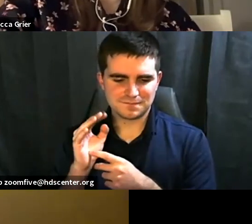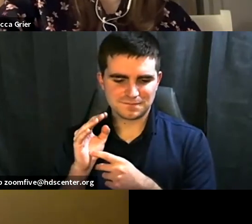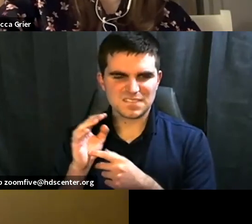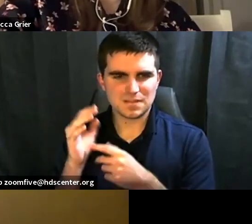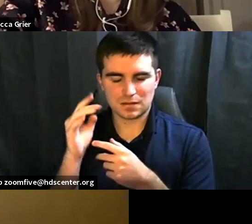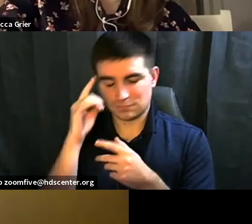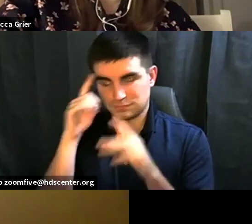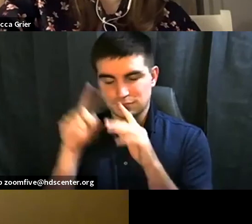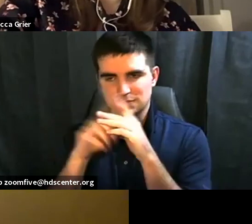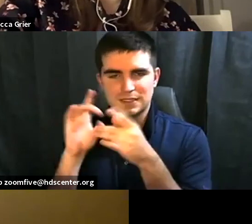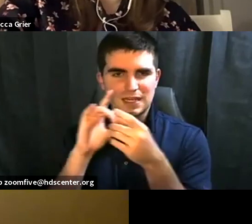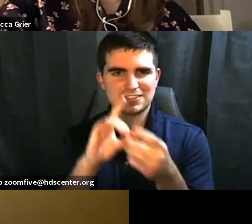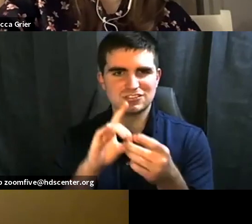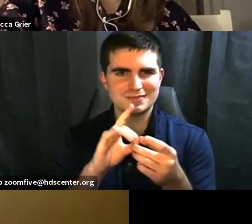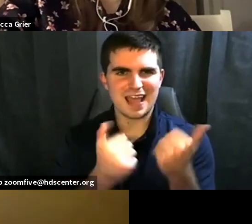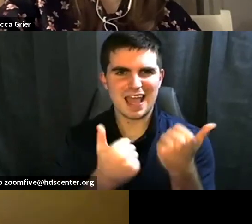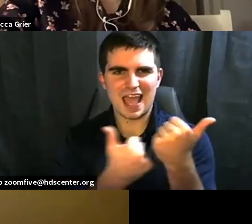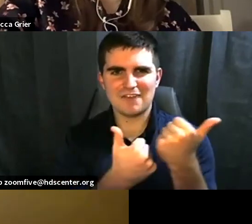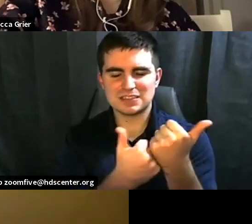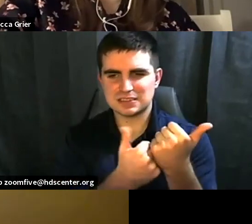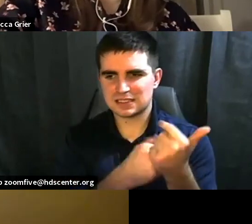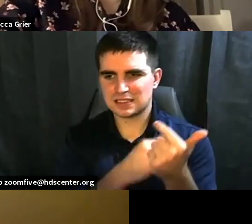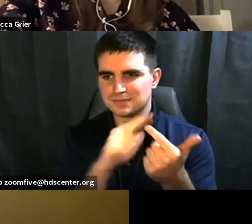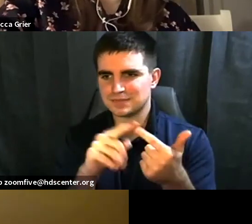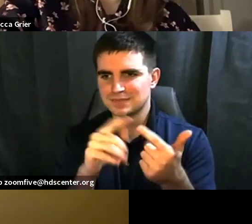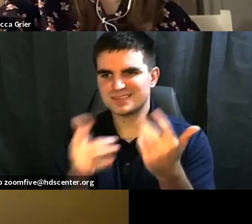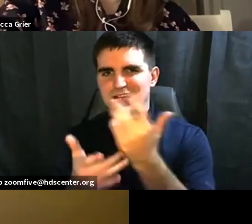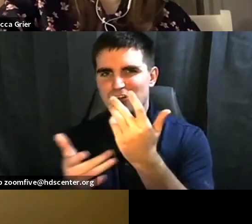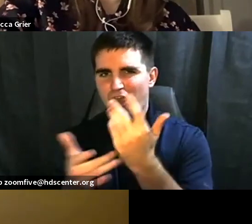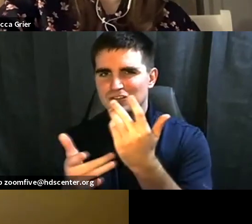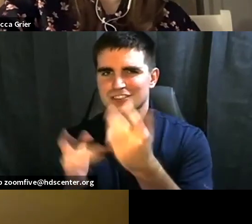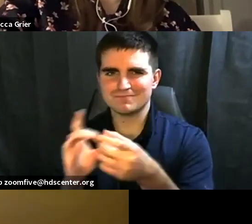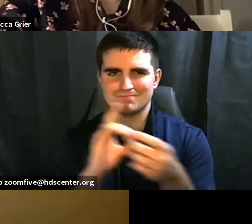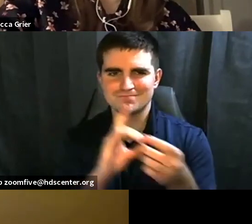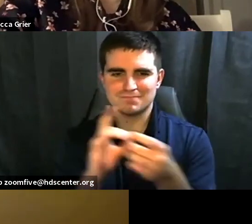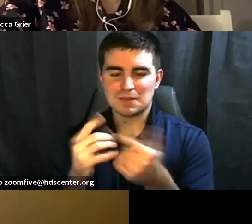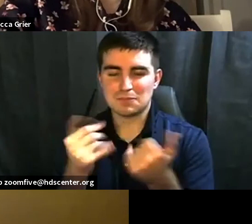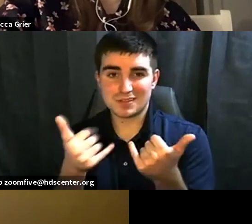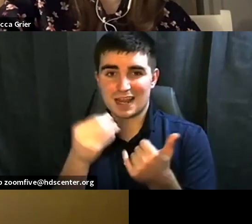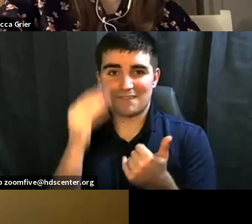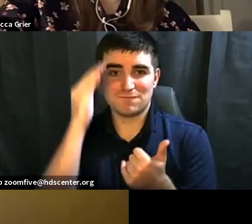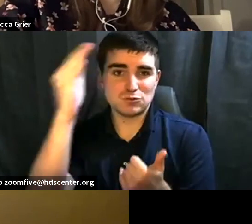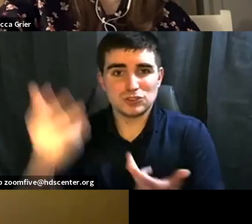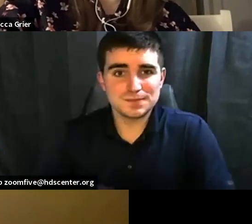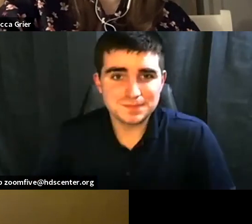connections between advocacy, technology, both present and future.